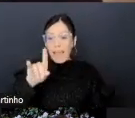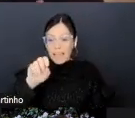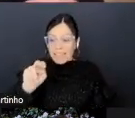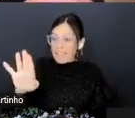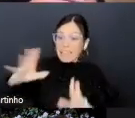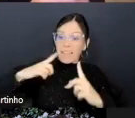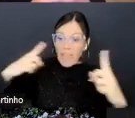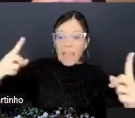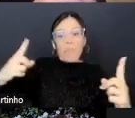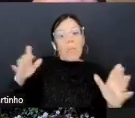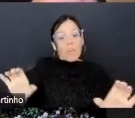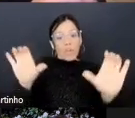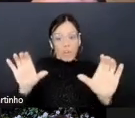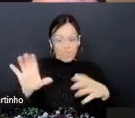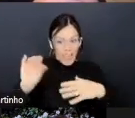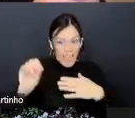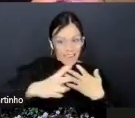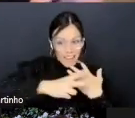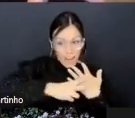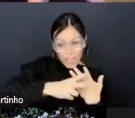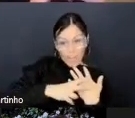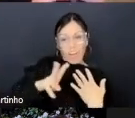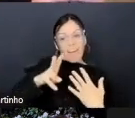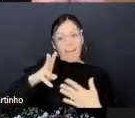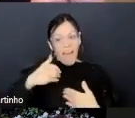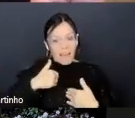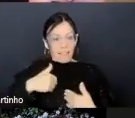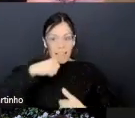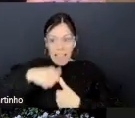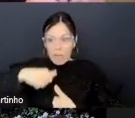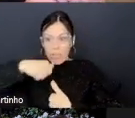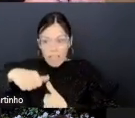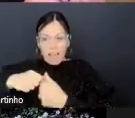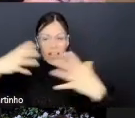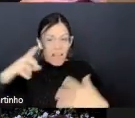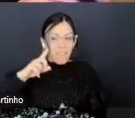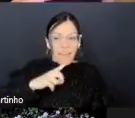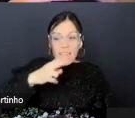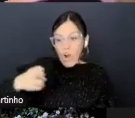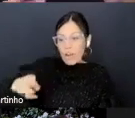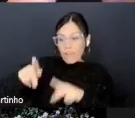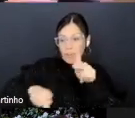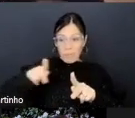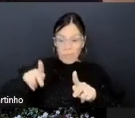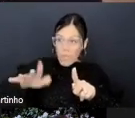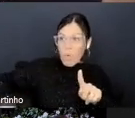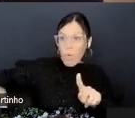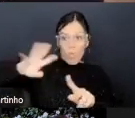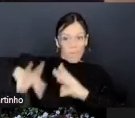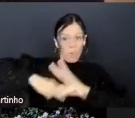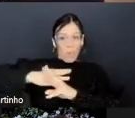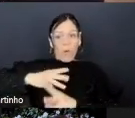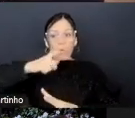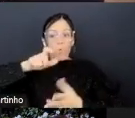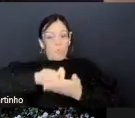his archive contains the letters of hundreds of deaf and hard of hearing people around the world who